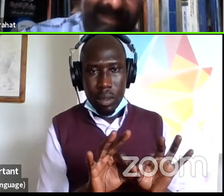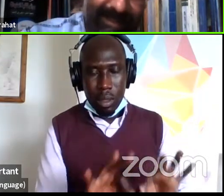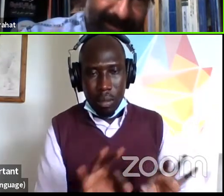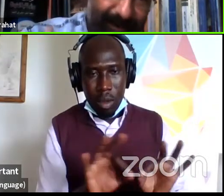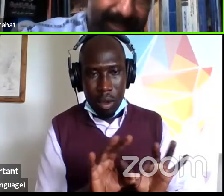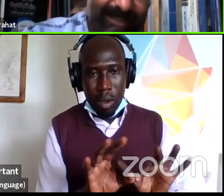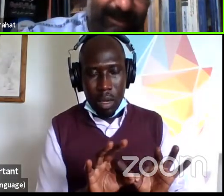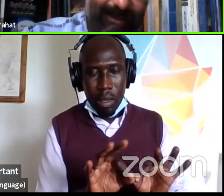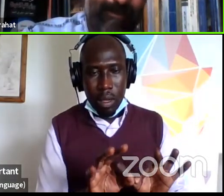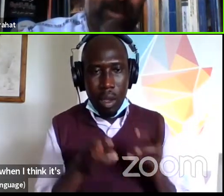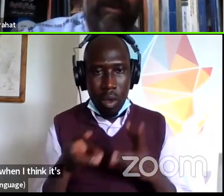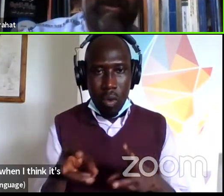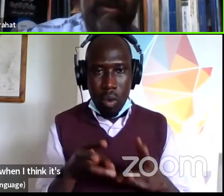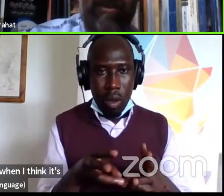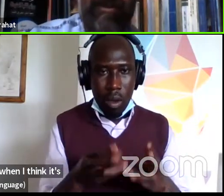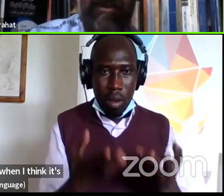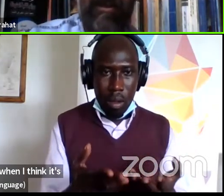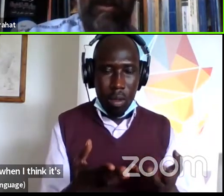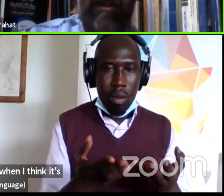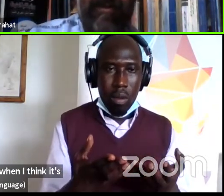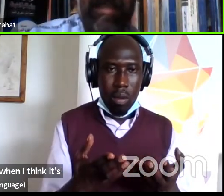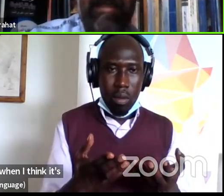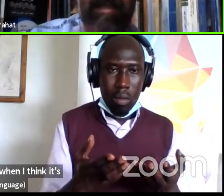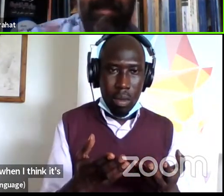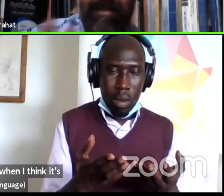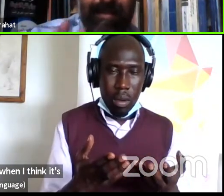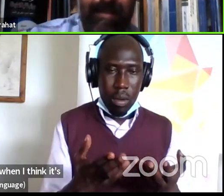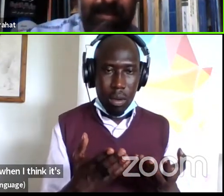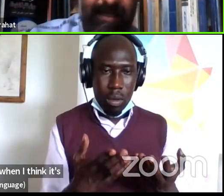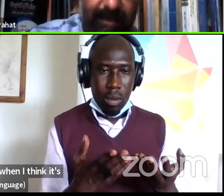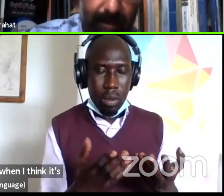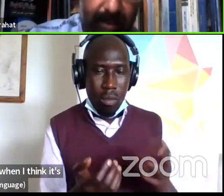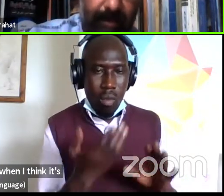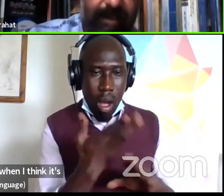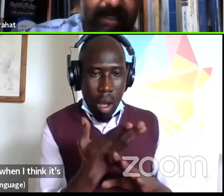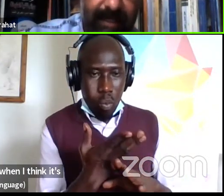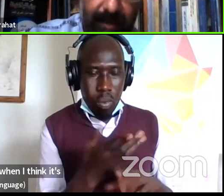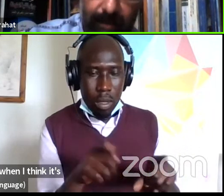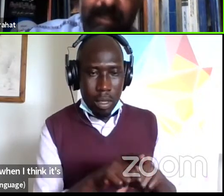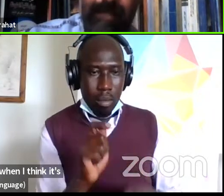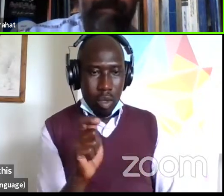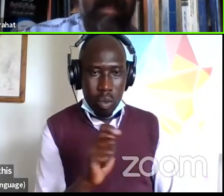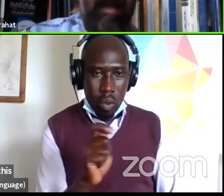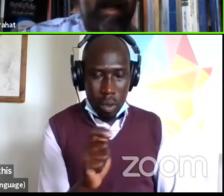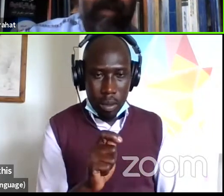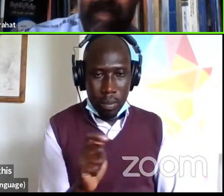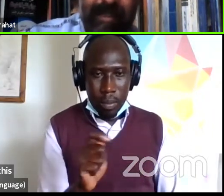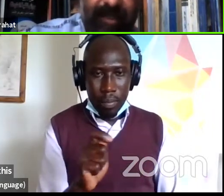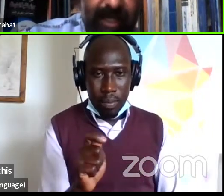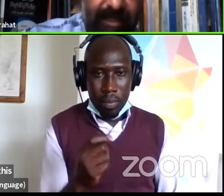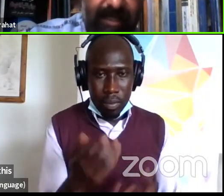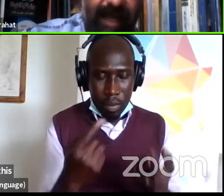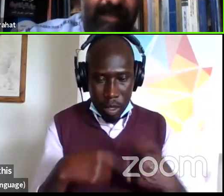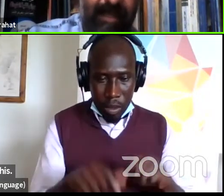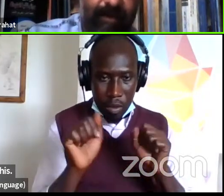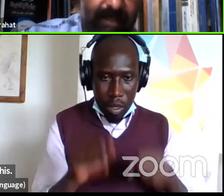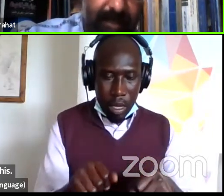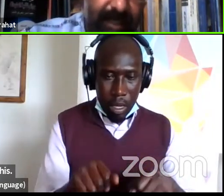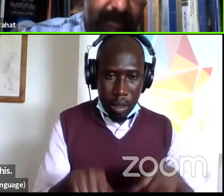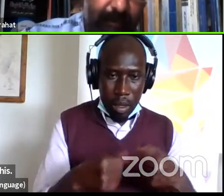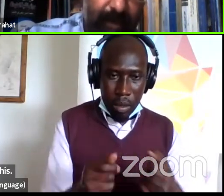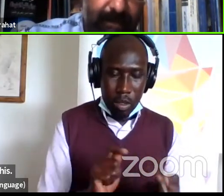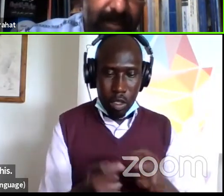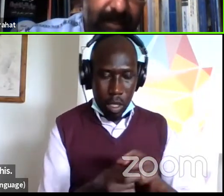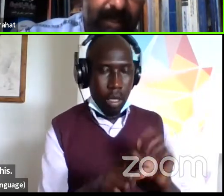weapon. I think it's a weapon to face these tools or using these tools. We can change the